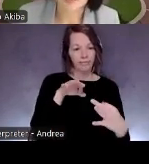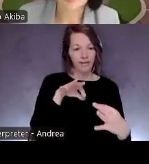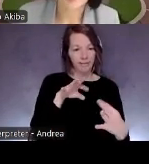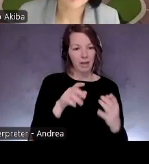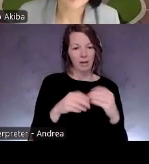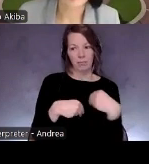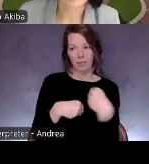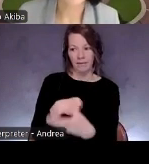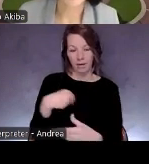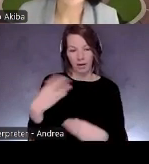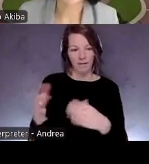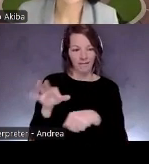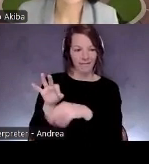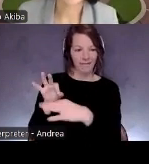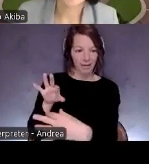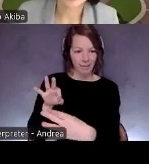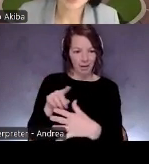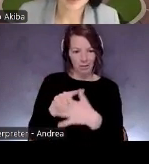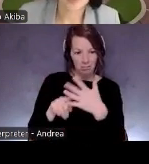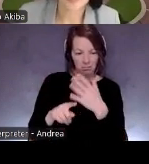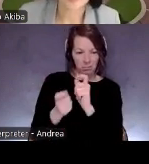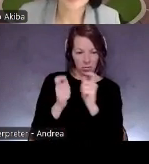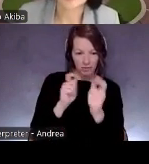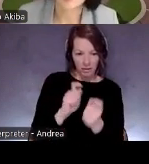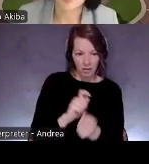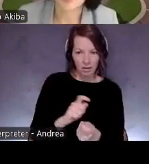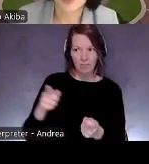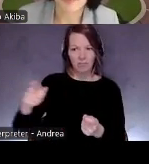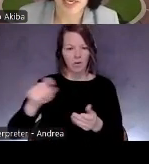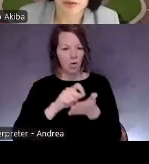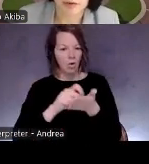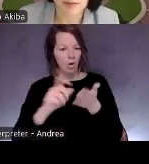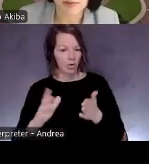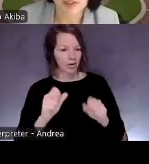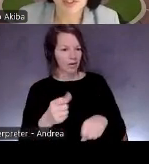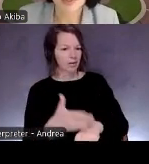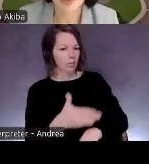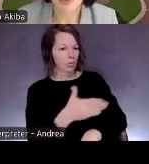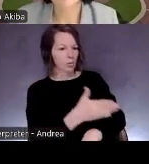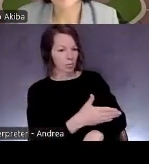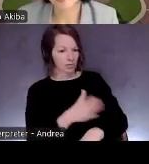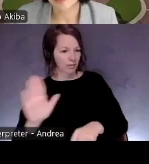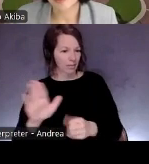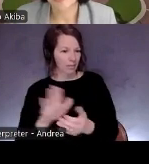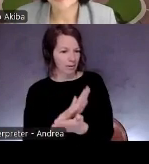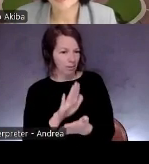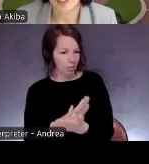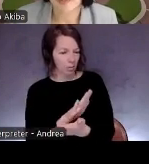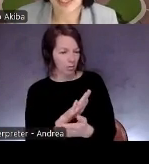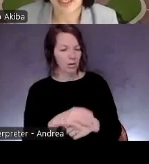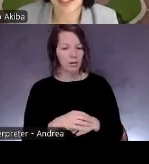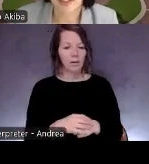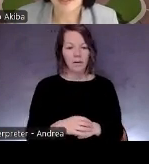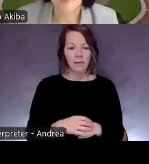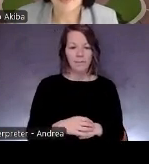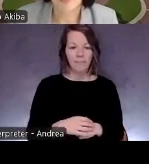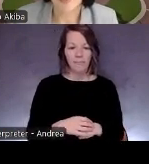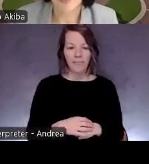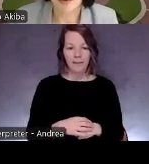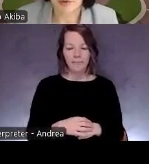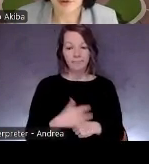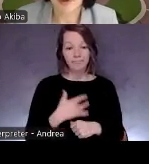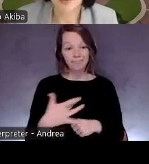revisions regarding how the author can improve their manuscript. So as a result, it is common